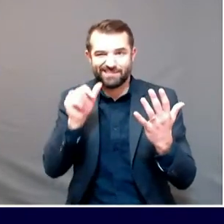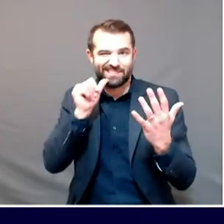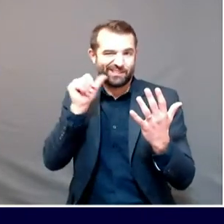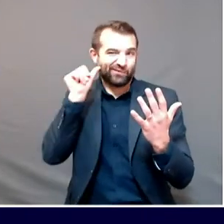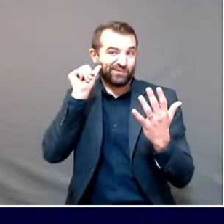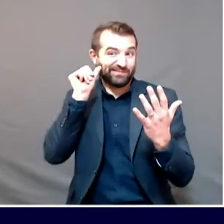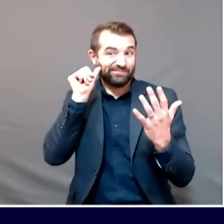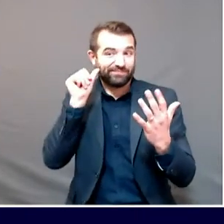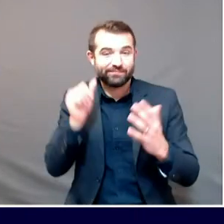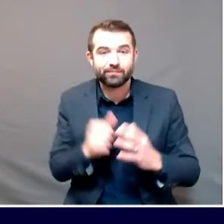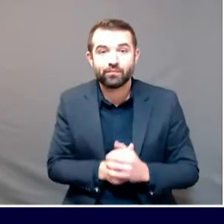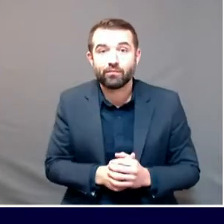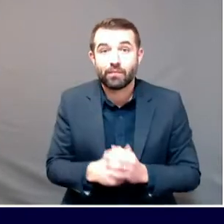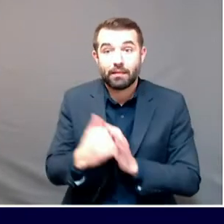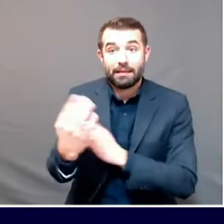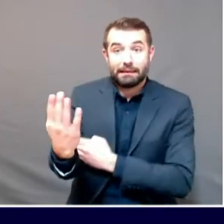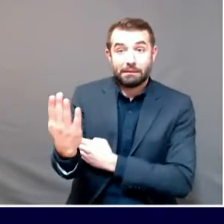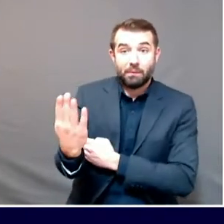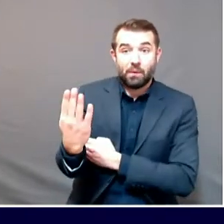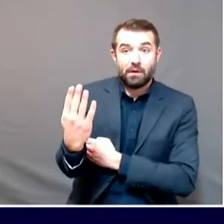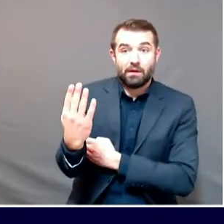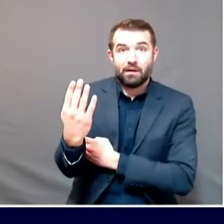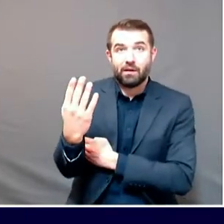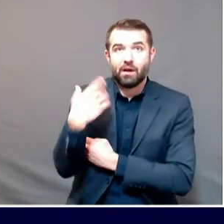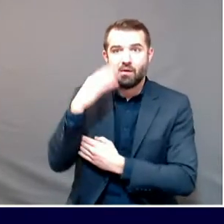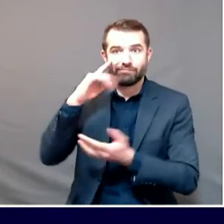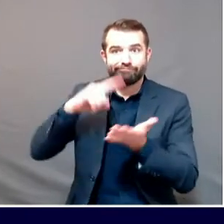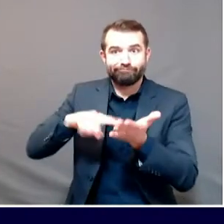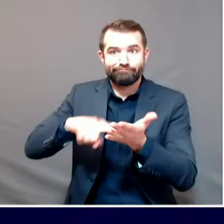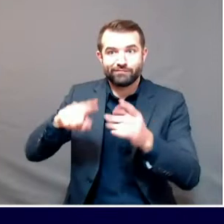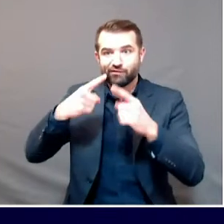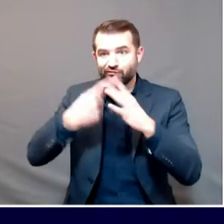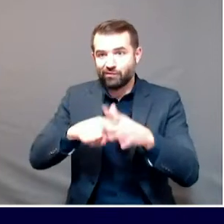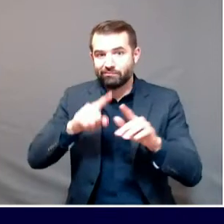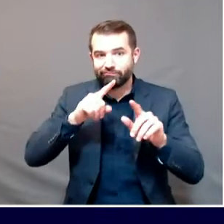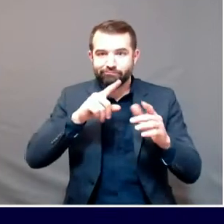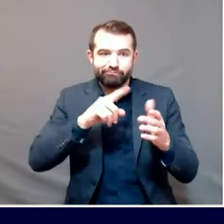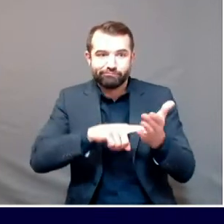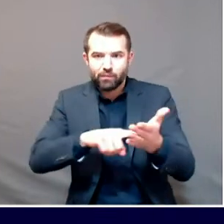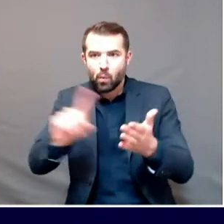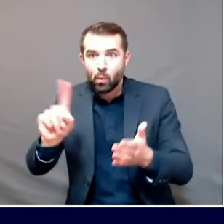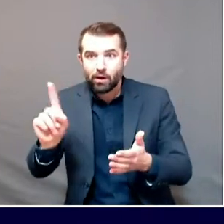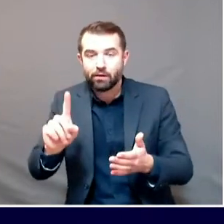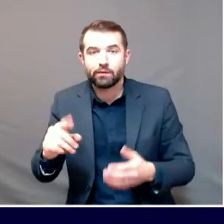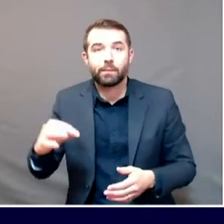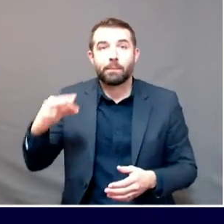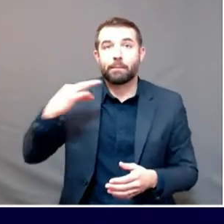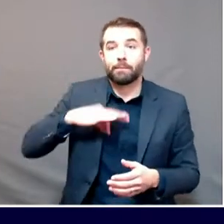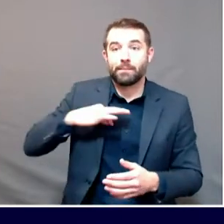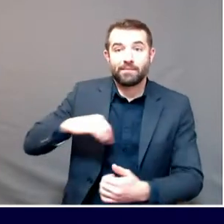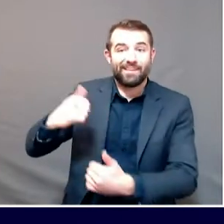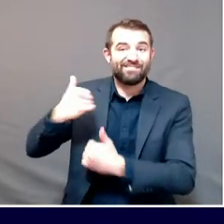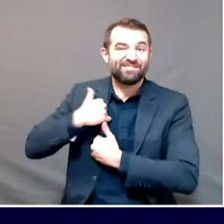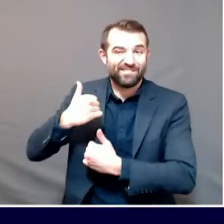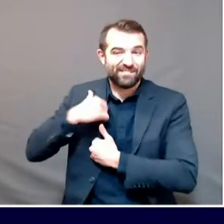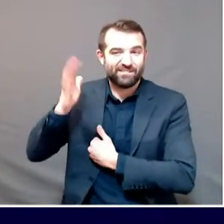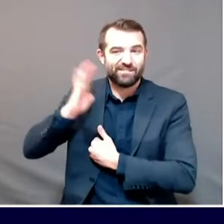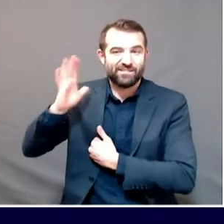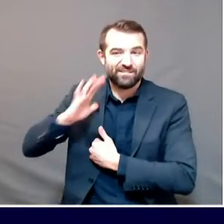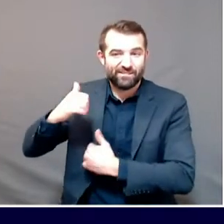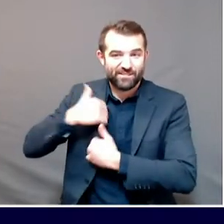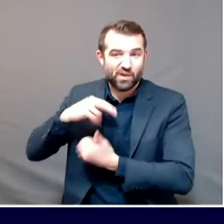This morning, we opened investigations into an outbreak at the Maine Veterans Home in Scarborough, where we are aware of 3